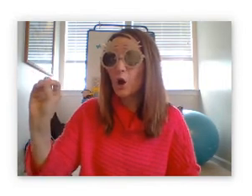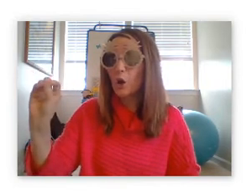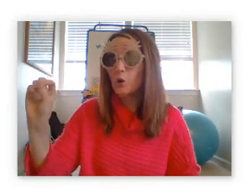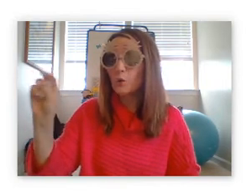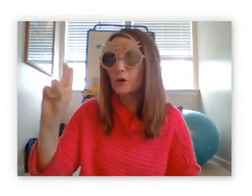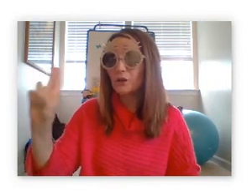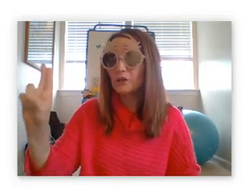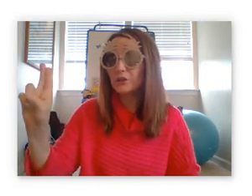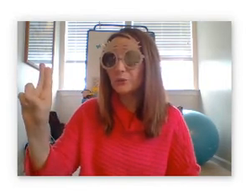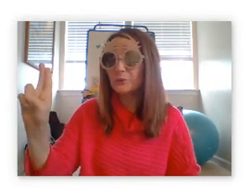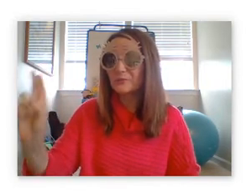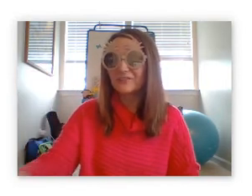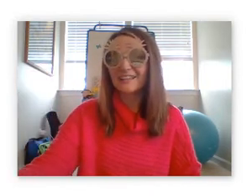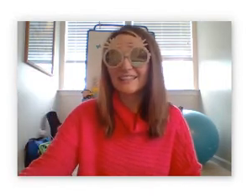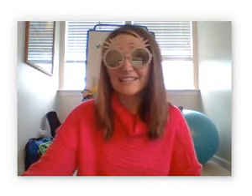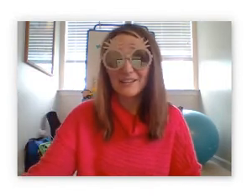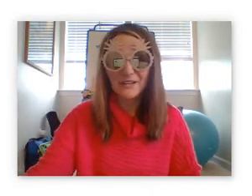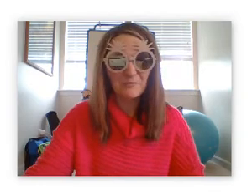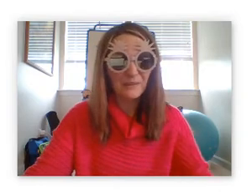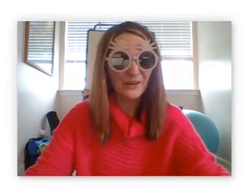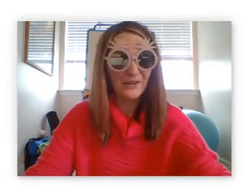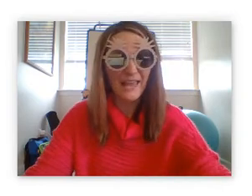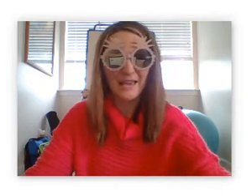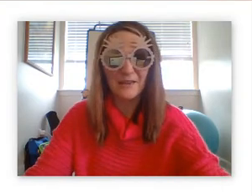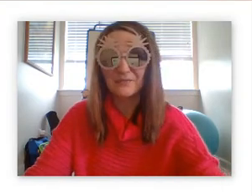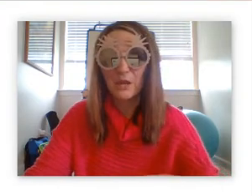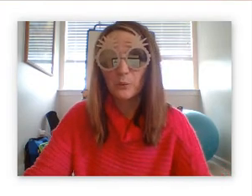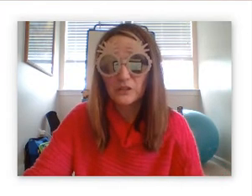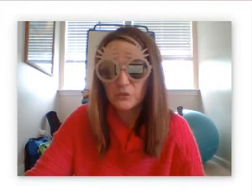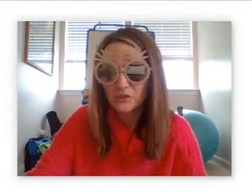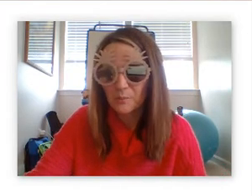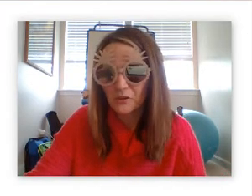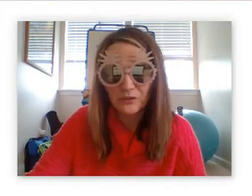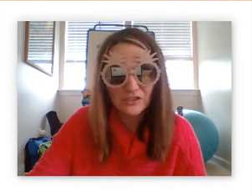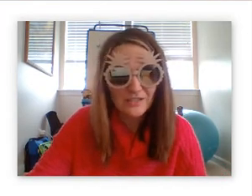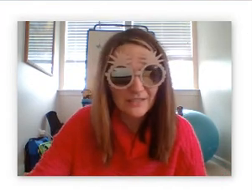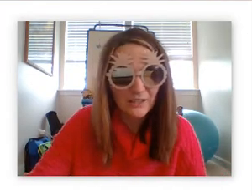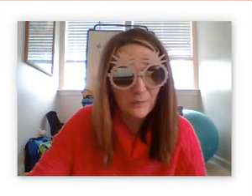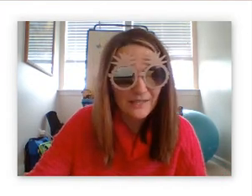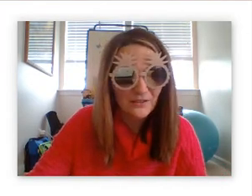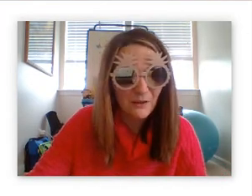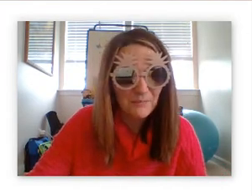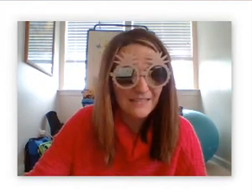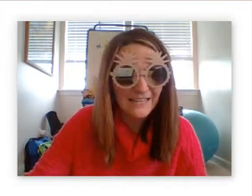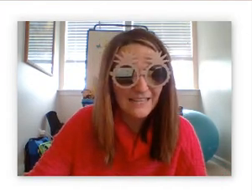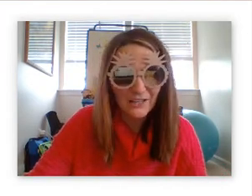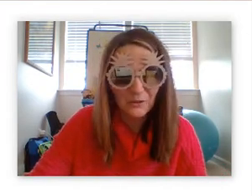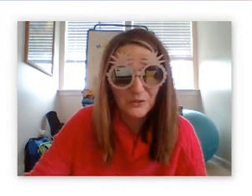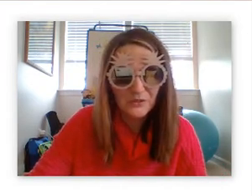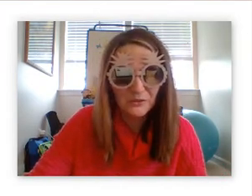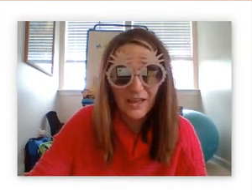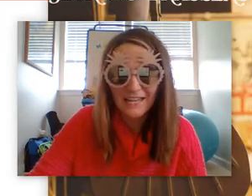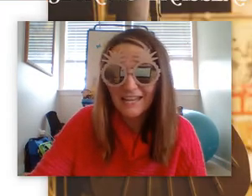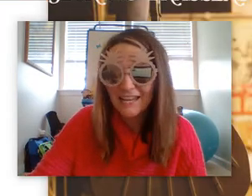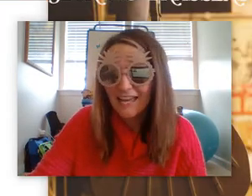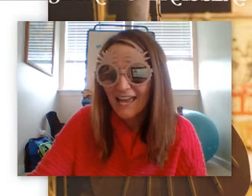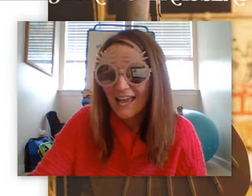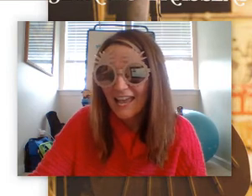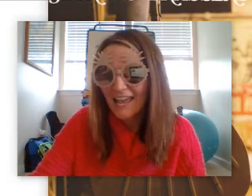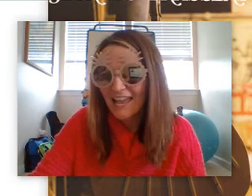O, U. Let's get ready to play our game. We're going to switch up our screen just a little bit so that Miss E can get our music